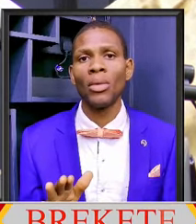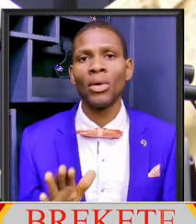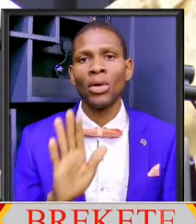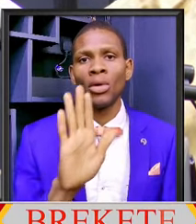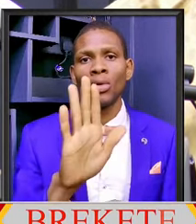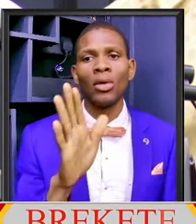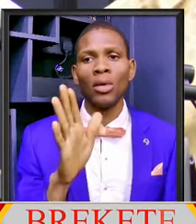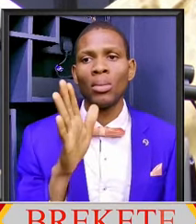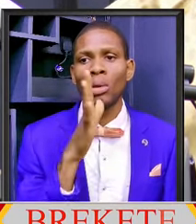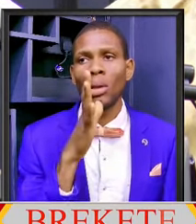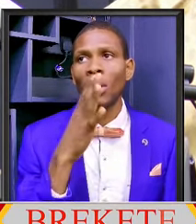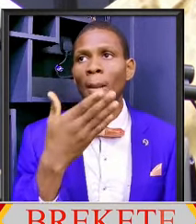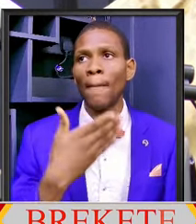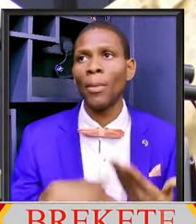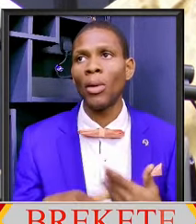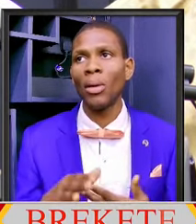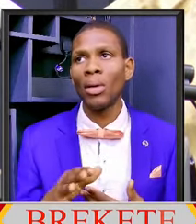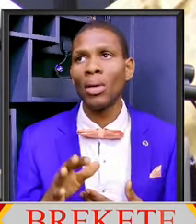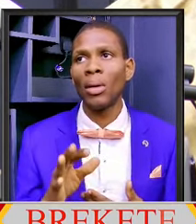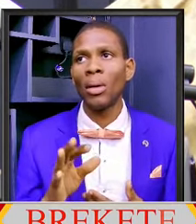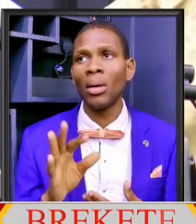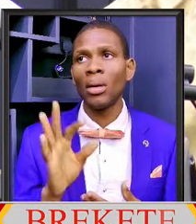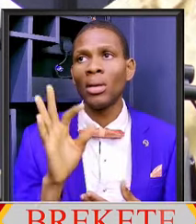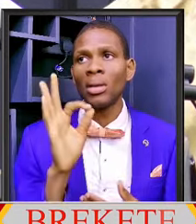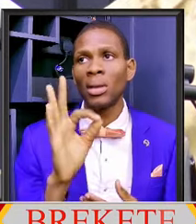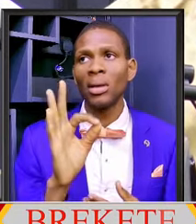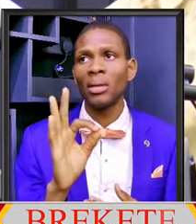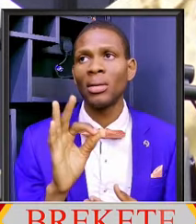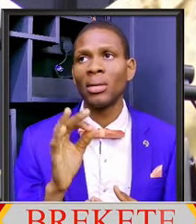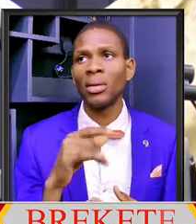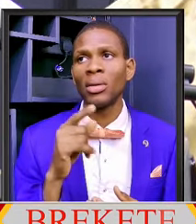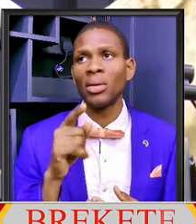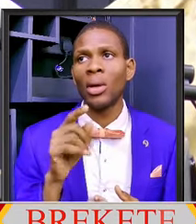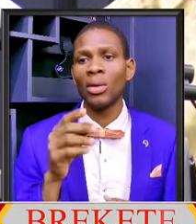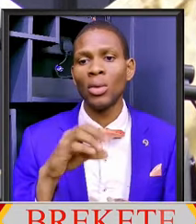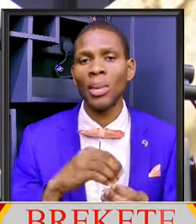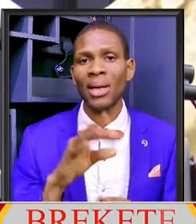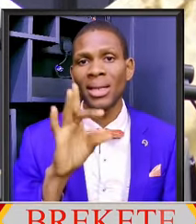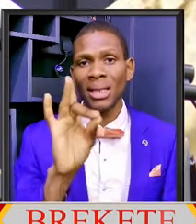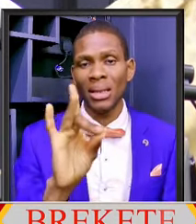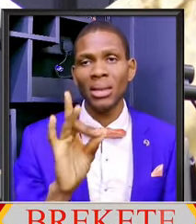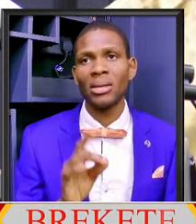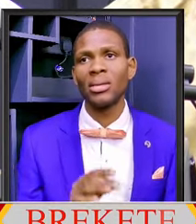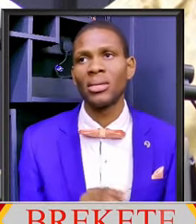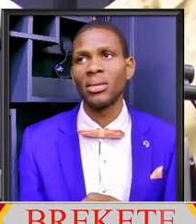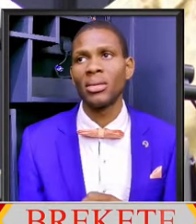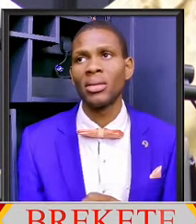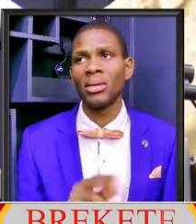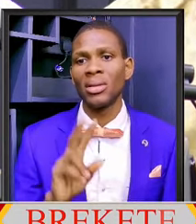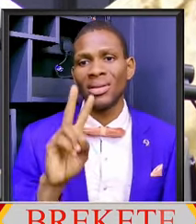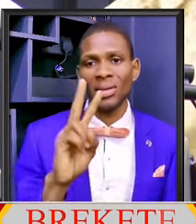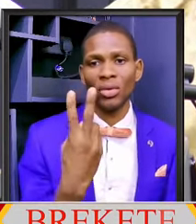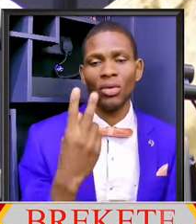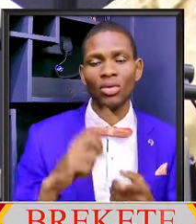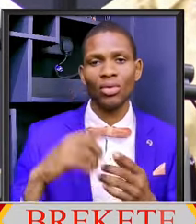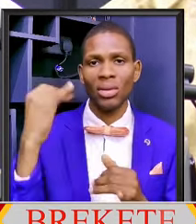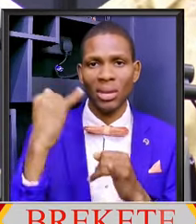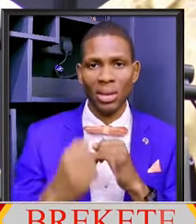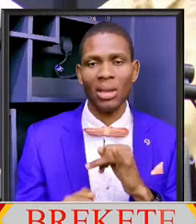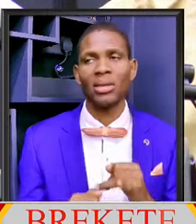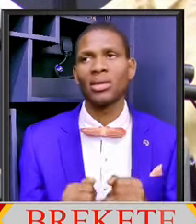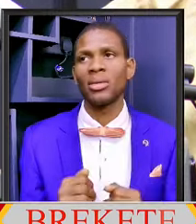your mother born? Nine. And you are number waiting? Eight, sir. Number eight, second to the last.